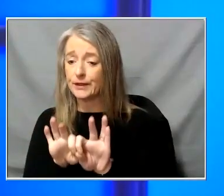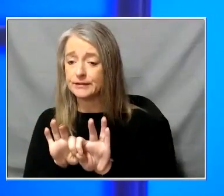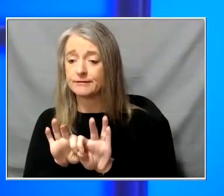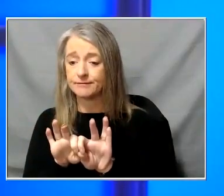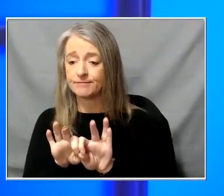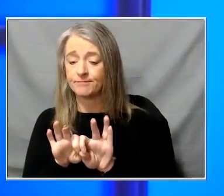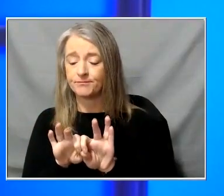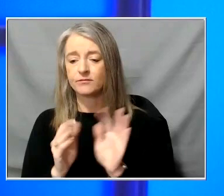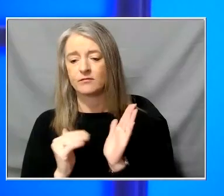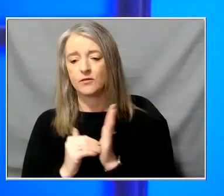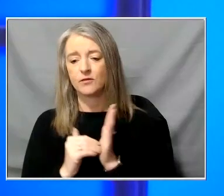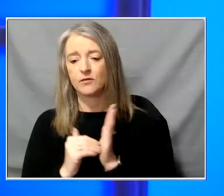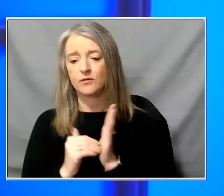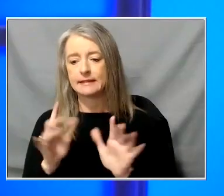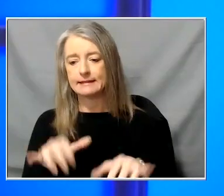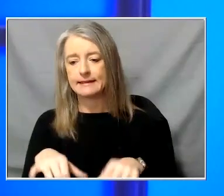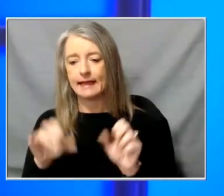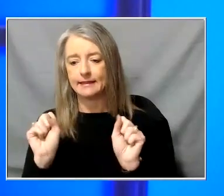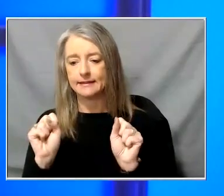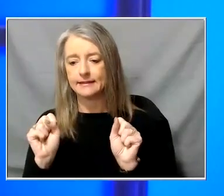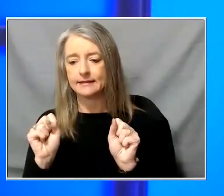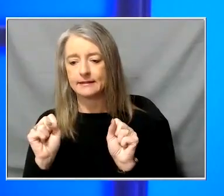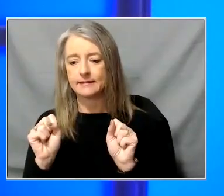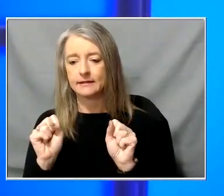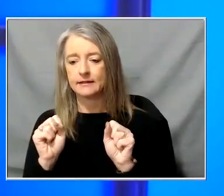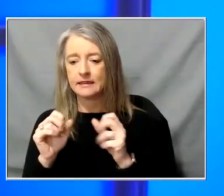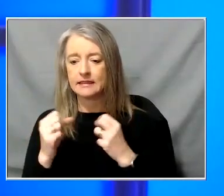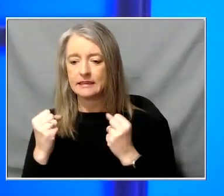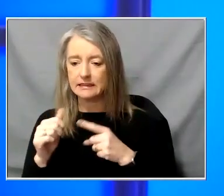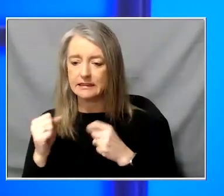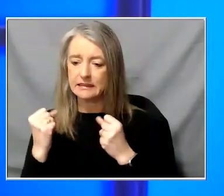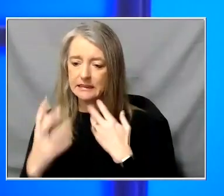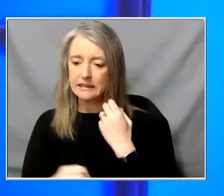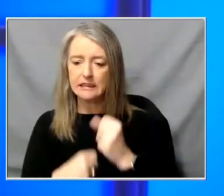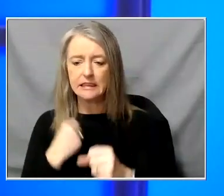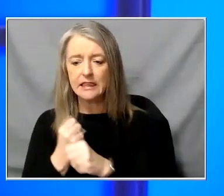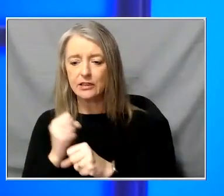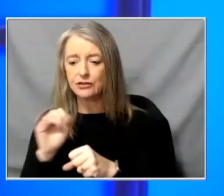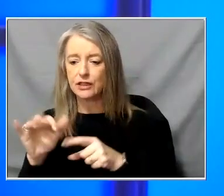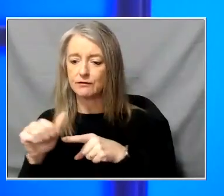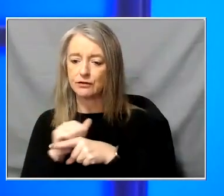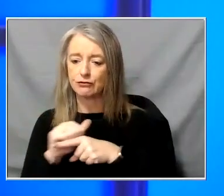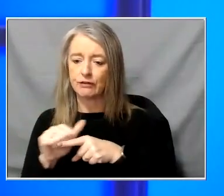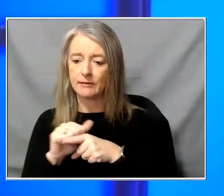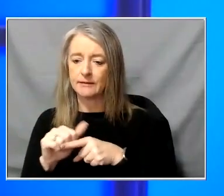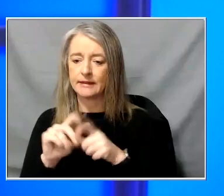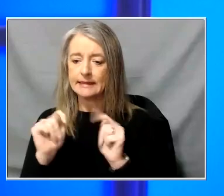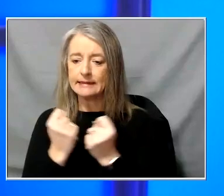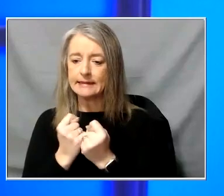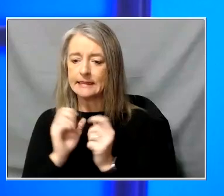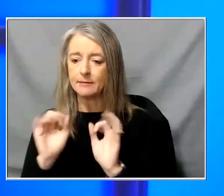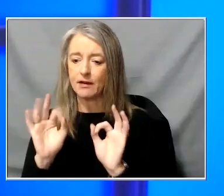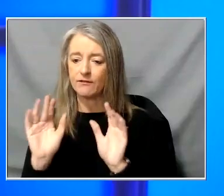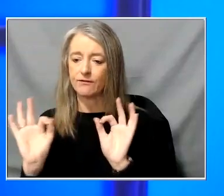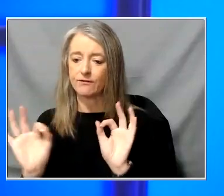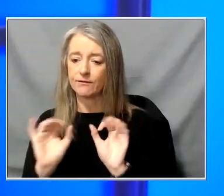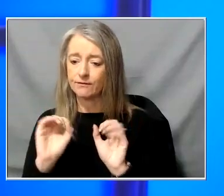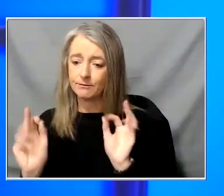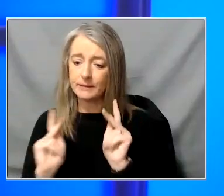for a lot of people, the nerves, I'll say for everyone, but the nerves that tell us what's going on at our fingertip, they're distributed